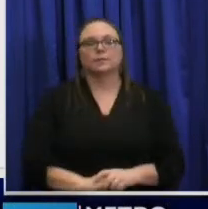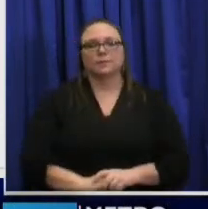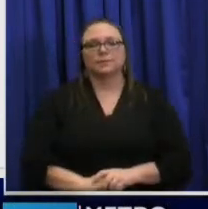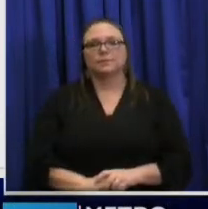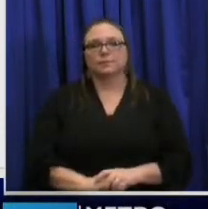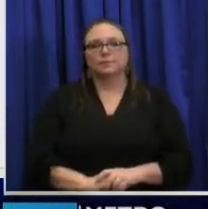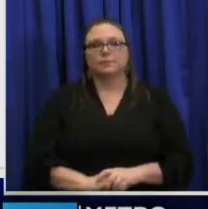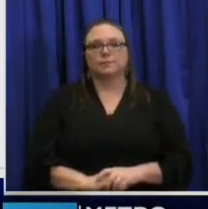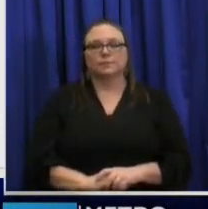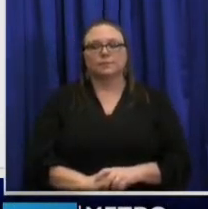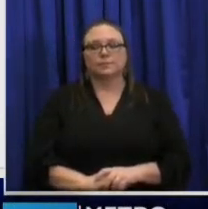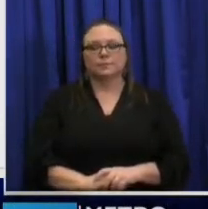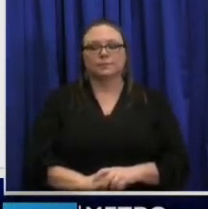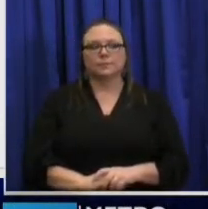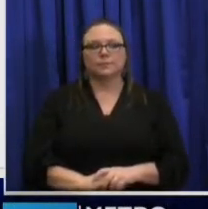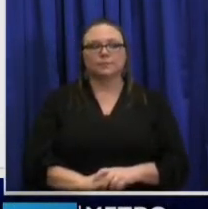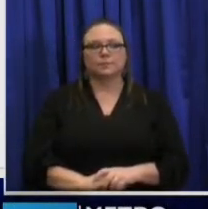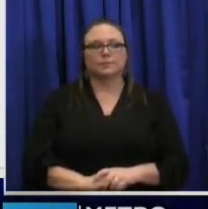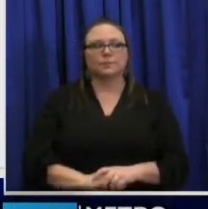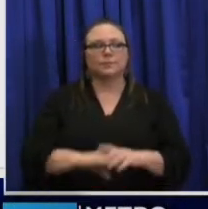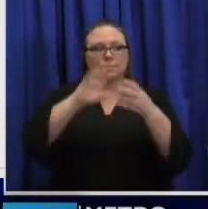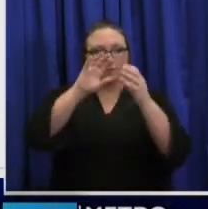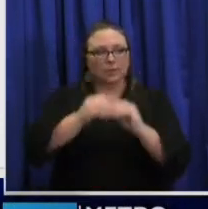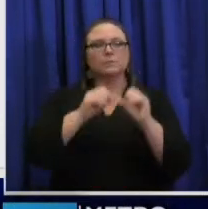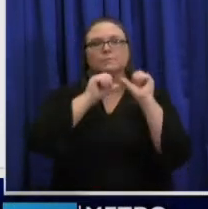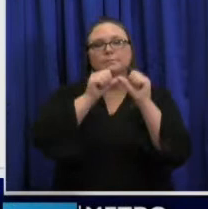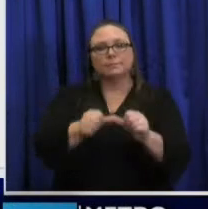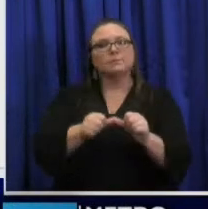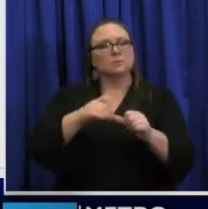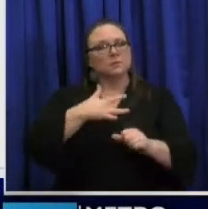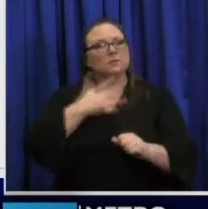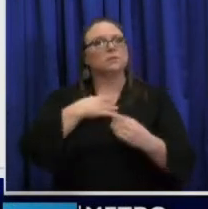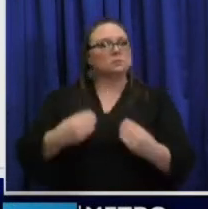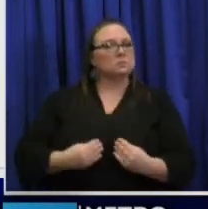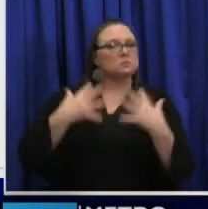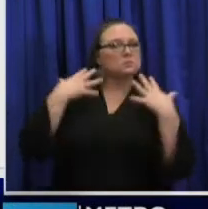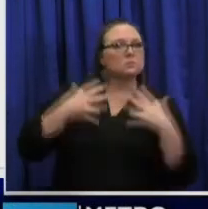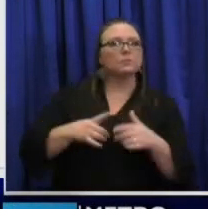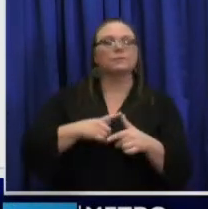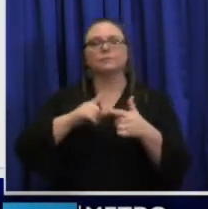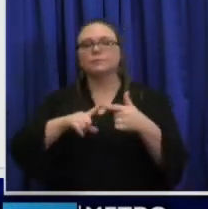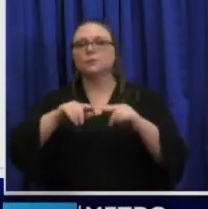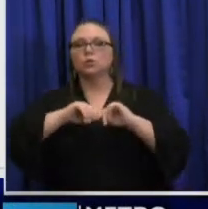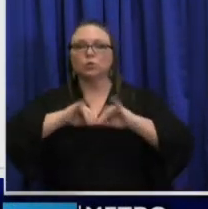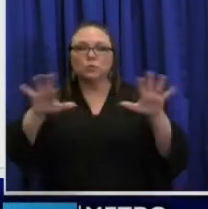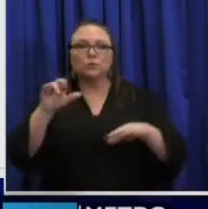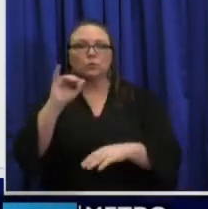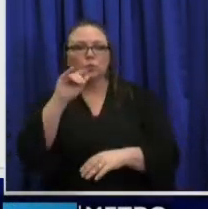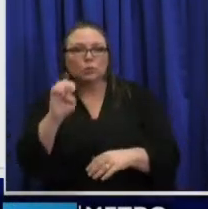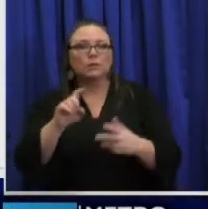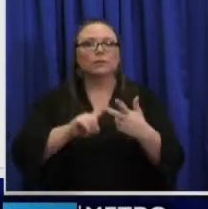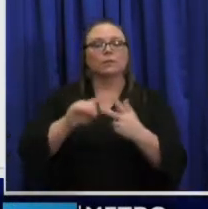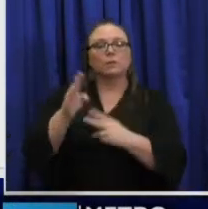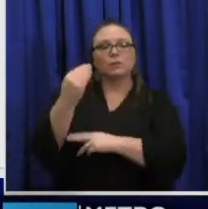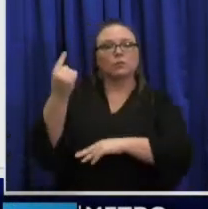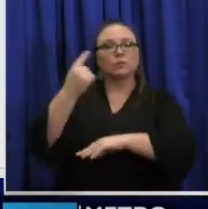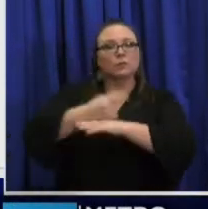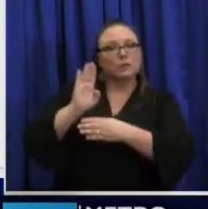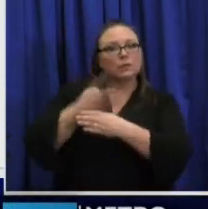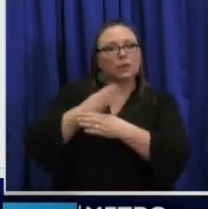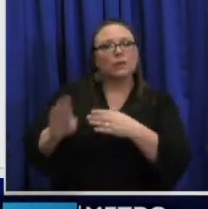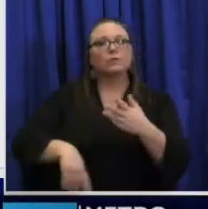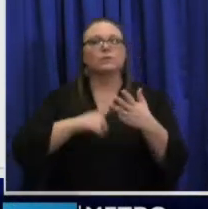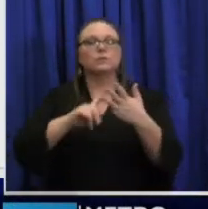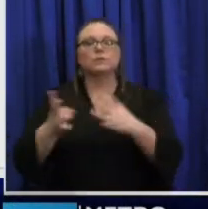615-862-7777. The numbers continue to be encouraging. The transmission rate, the 14-day rolling average, and the